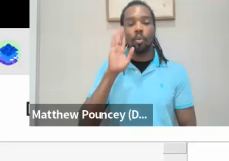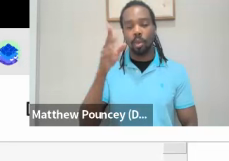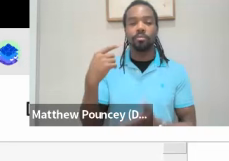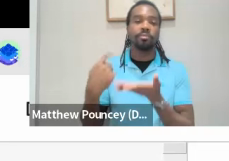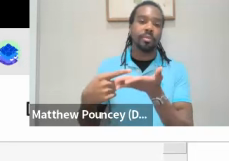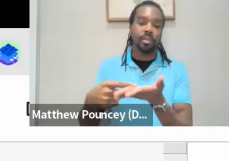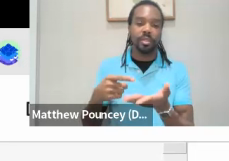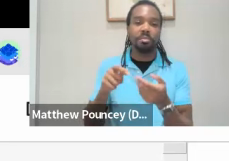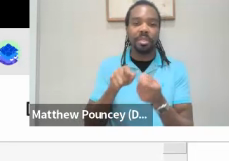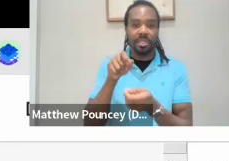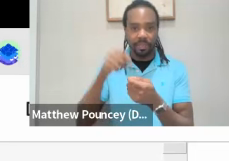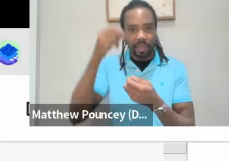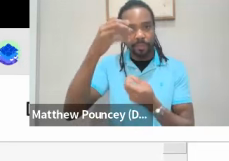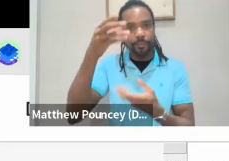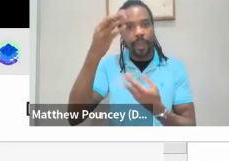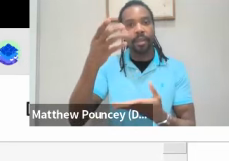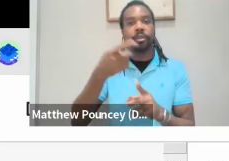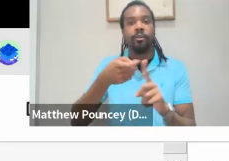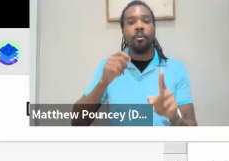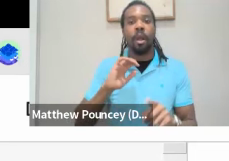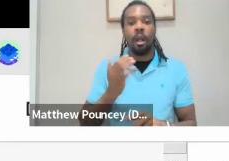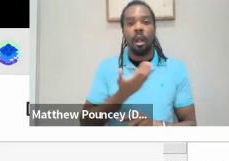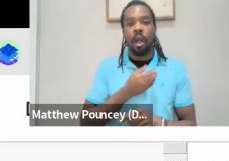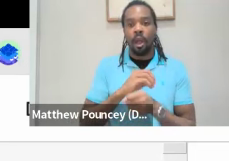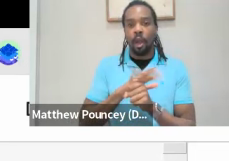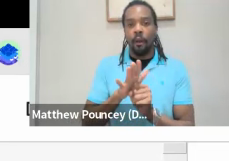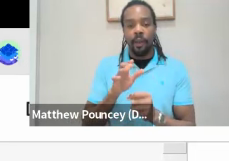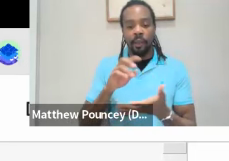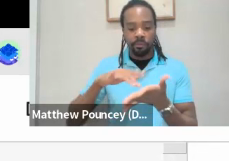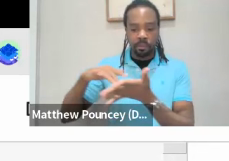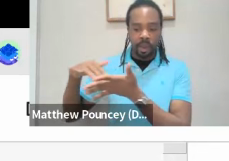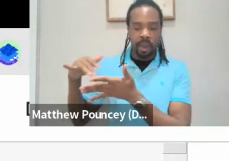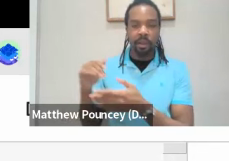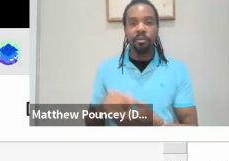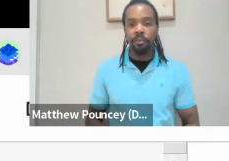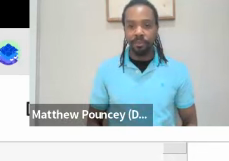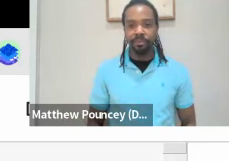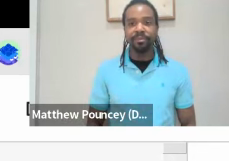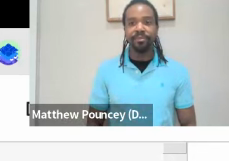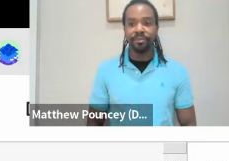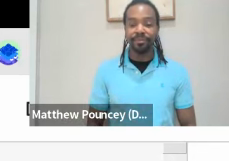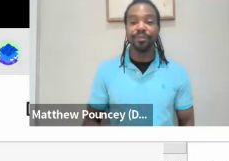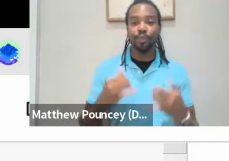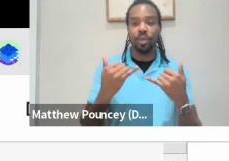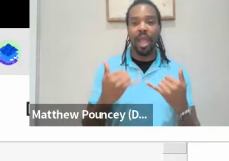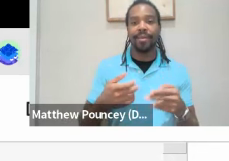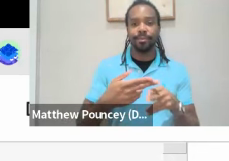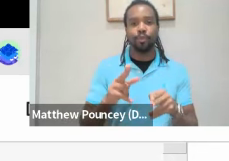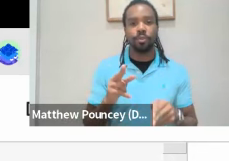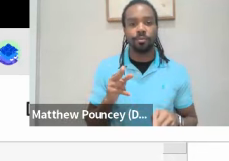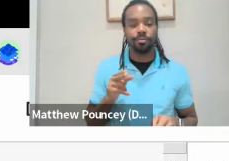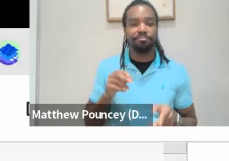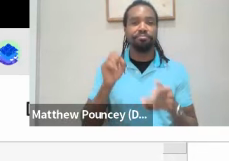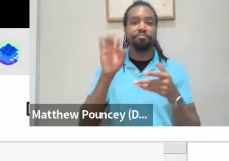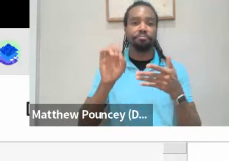the specific data from our COVID study. So now, just briefly, the COVID